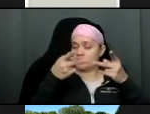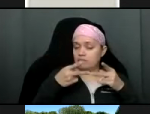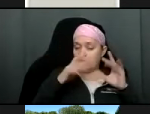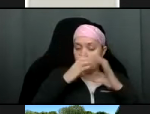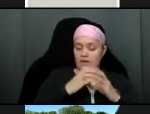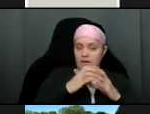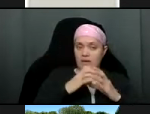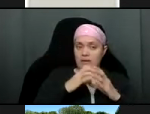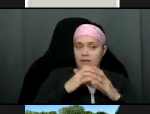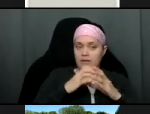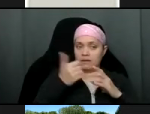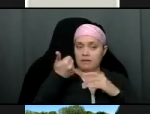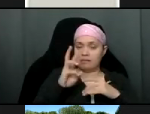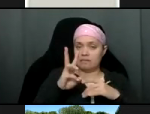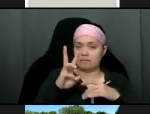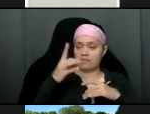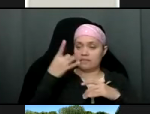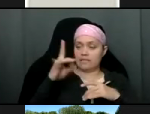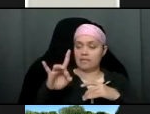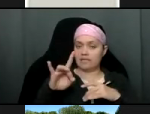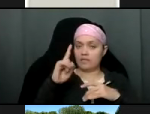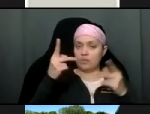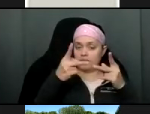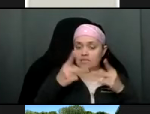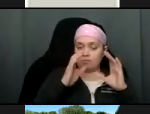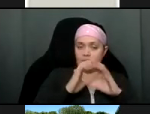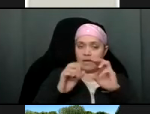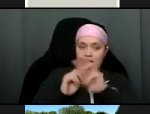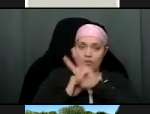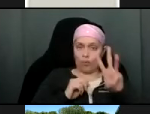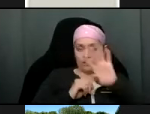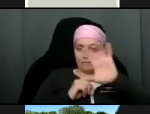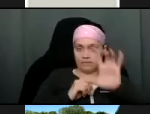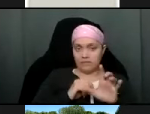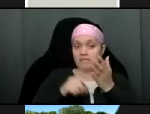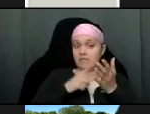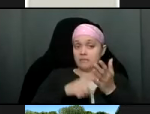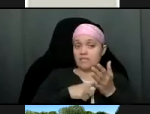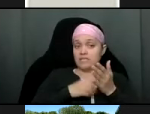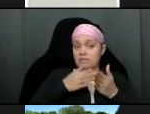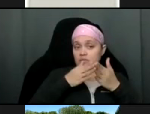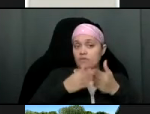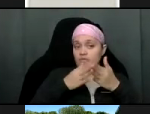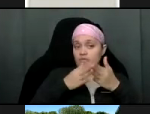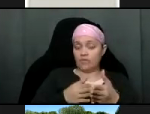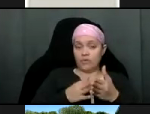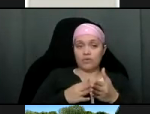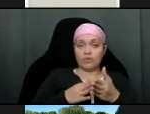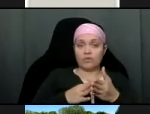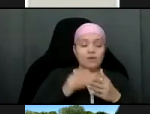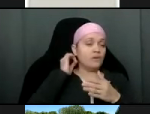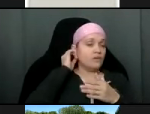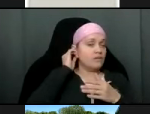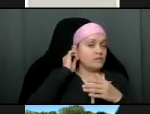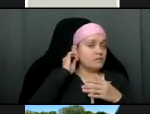in 1618 landed in one spot on the west side. Sometimes the voyages, the Gulden Zeepaert